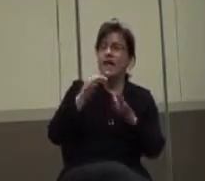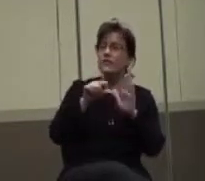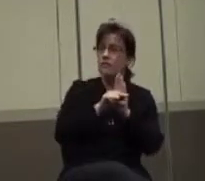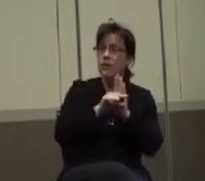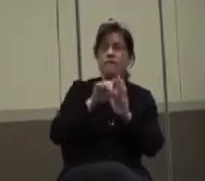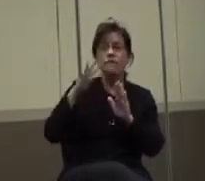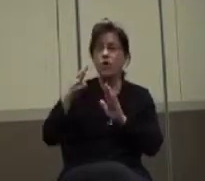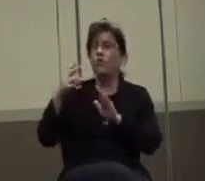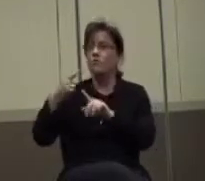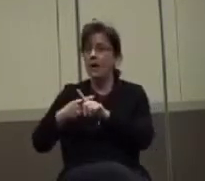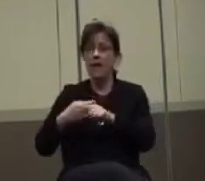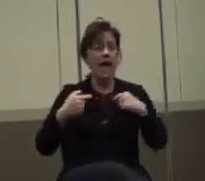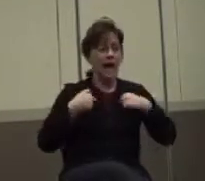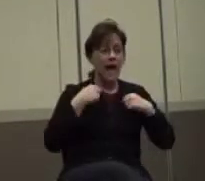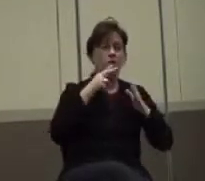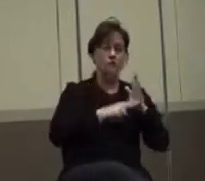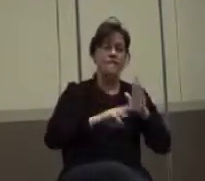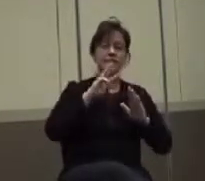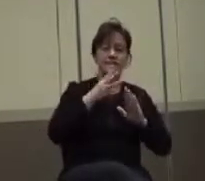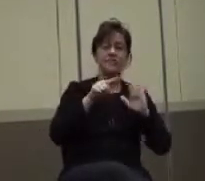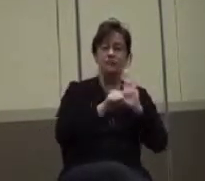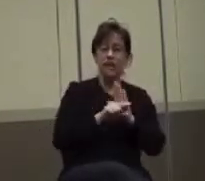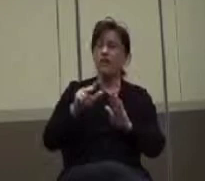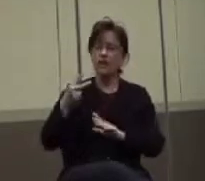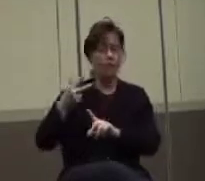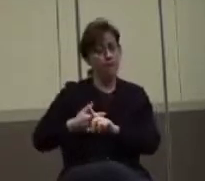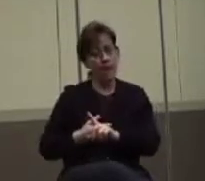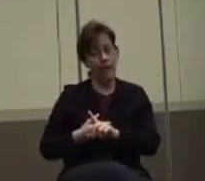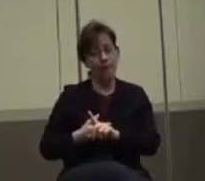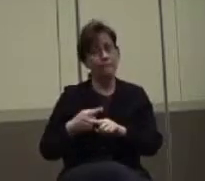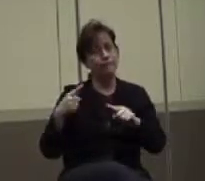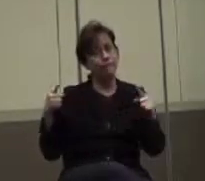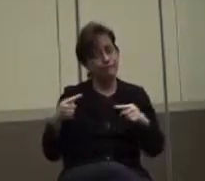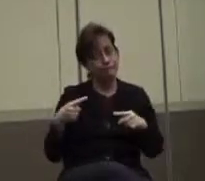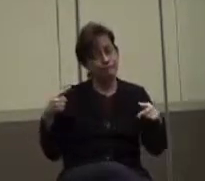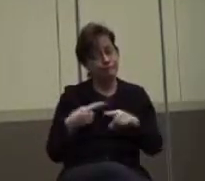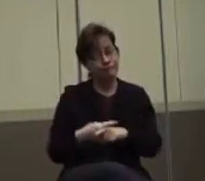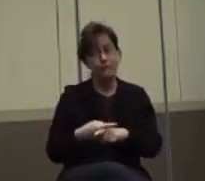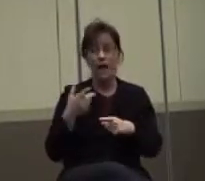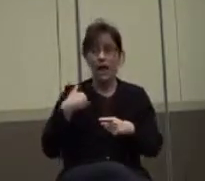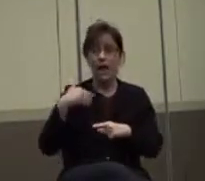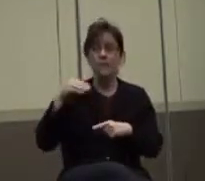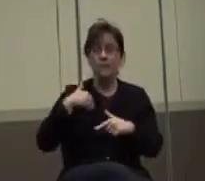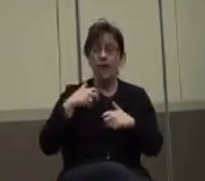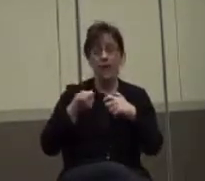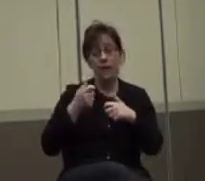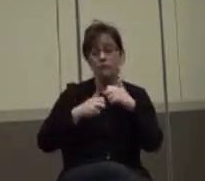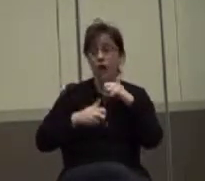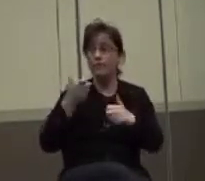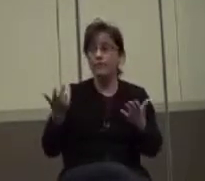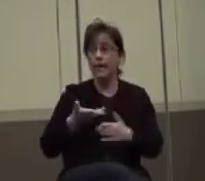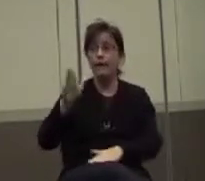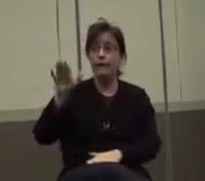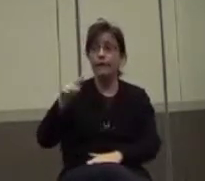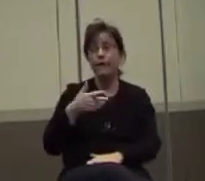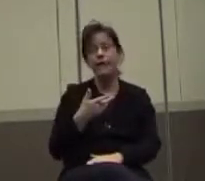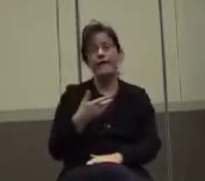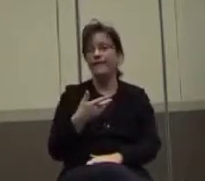grade, 3rd month. There's a bit of a discrepancy and I'm having a bit of a problem here. Okay? What does the kid